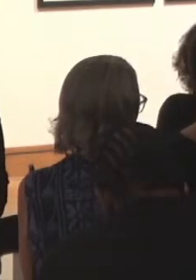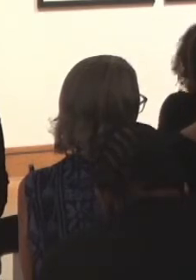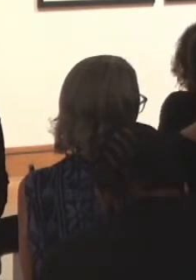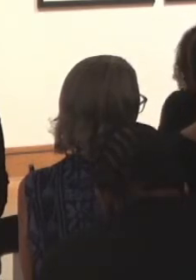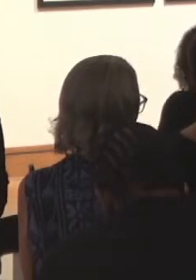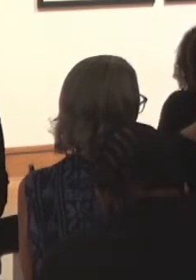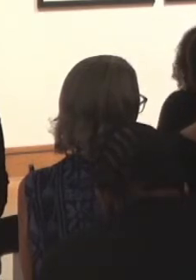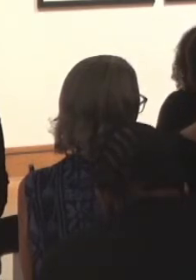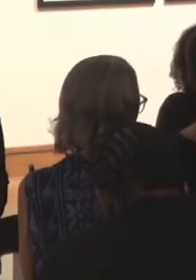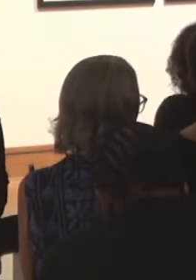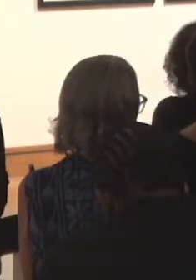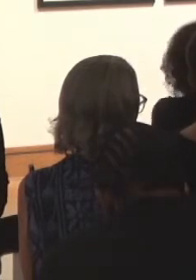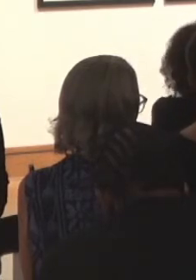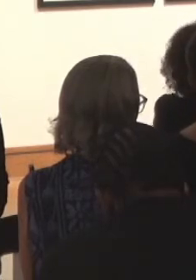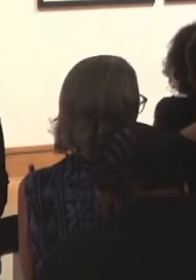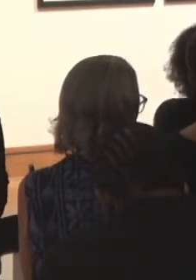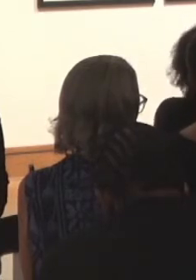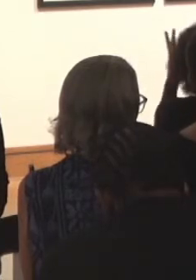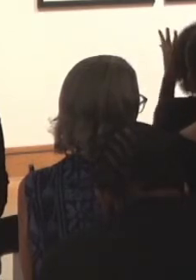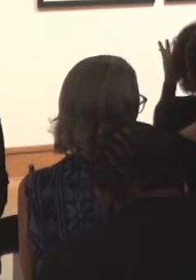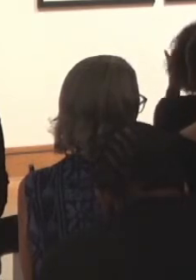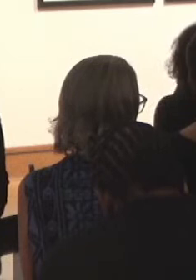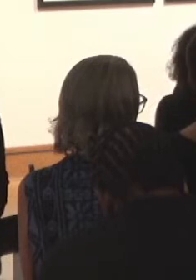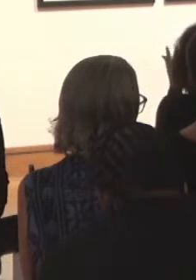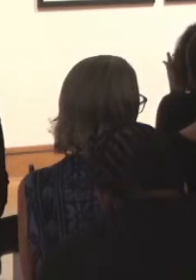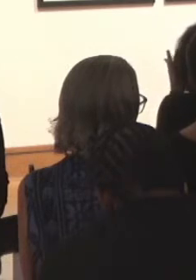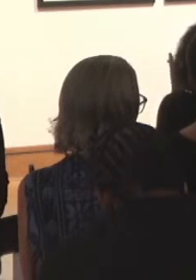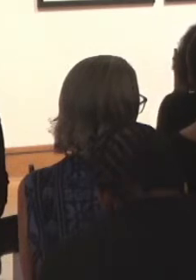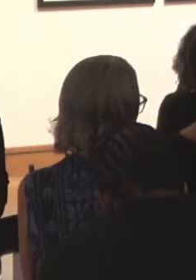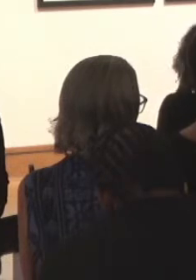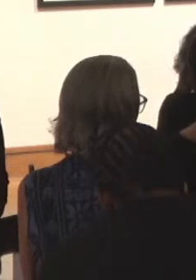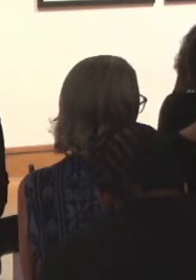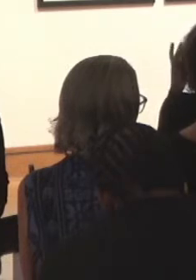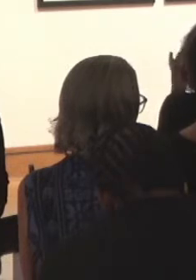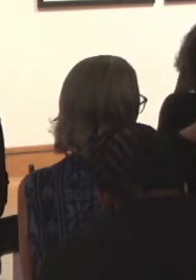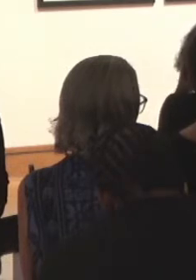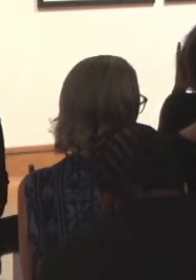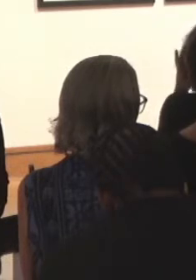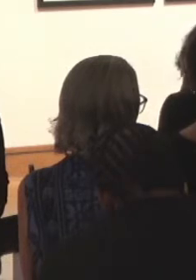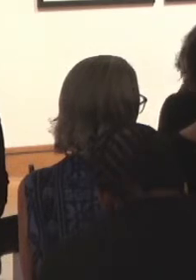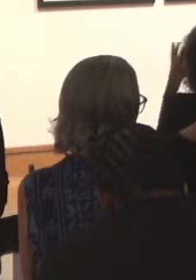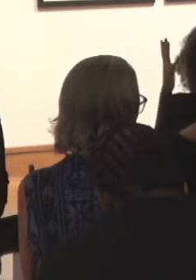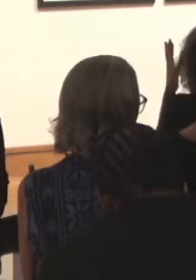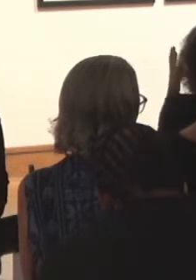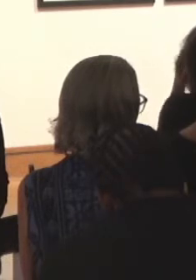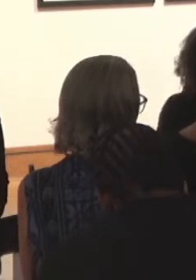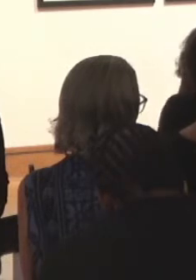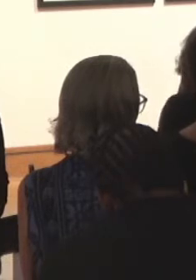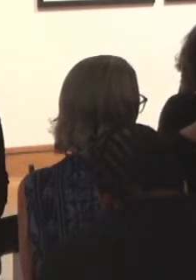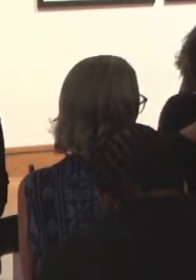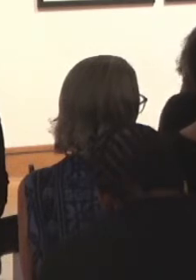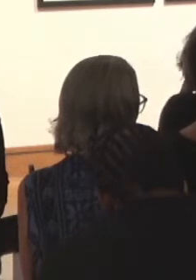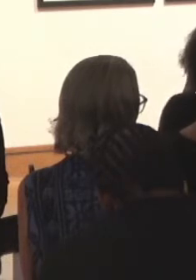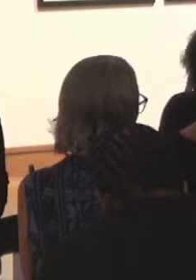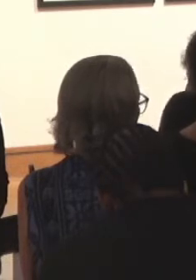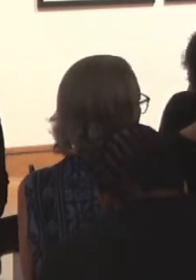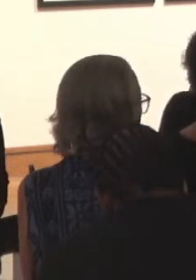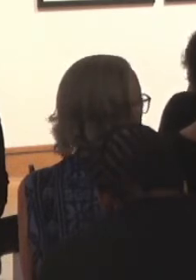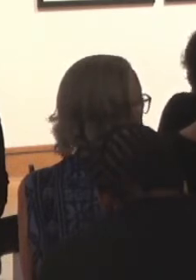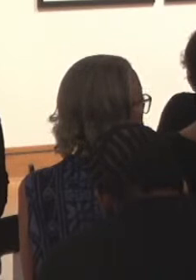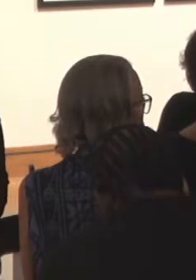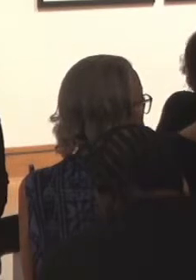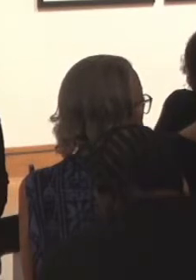now seeing it. Yes. But how much into what you interpret his work in terms of the endurance of the performance are you looking at the